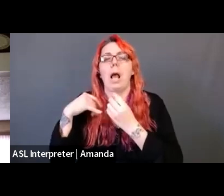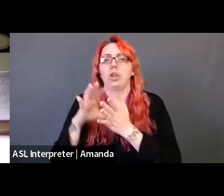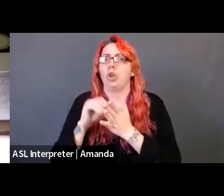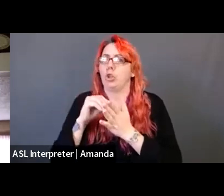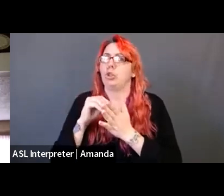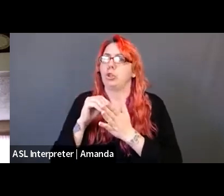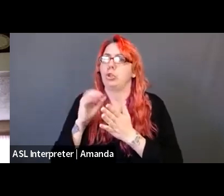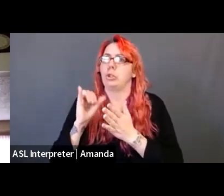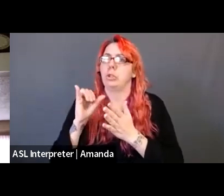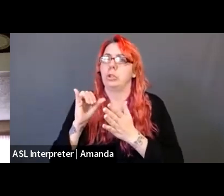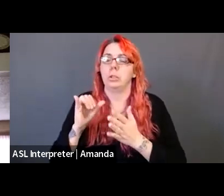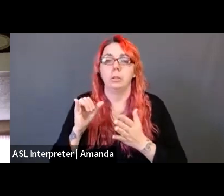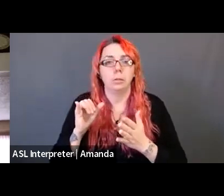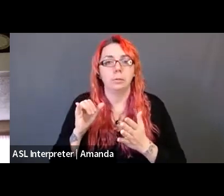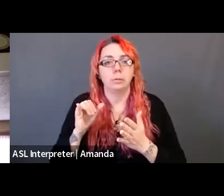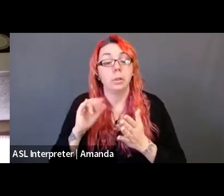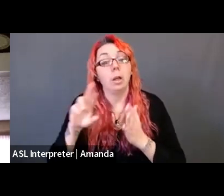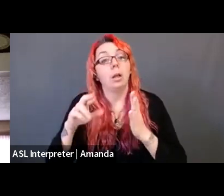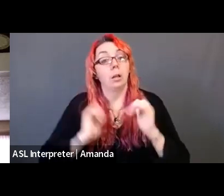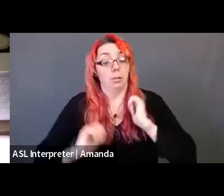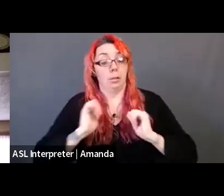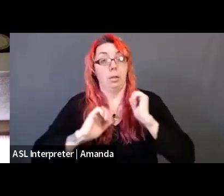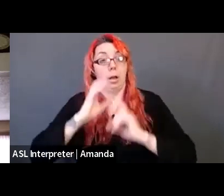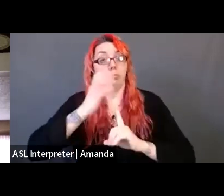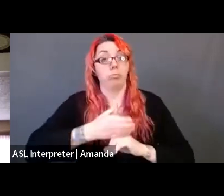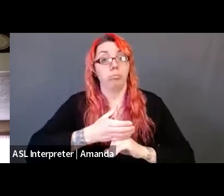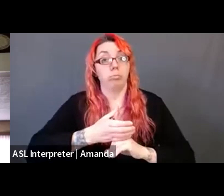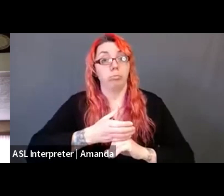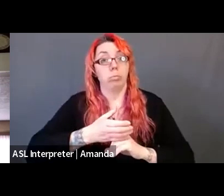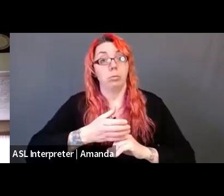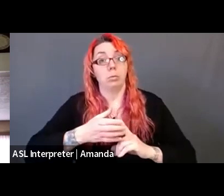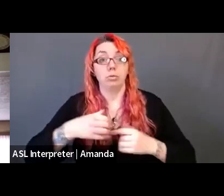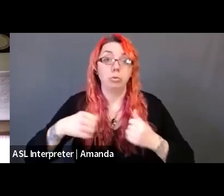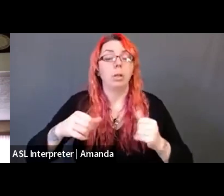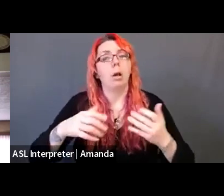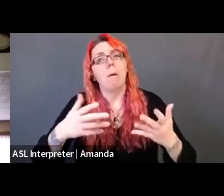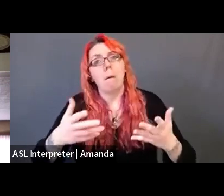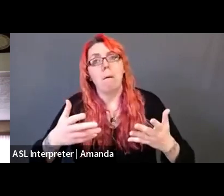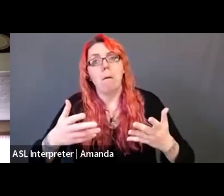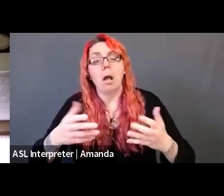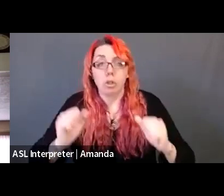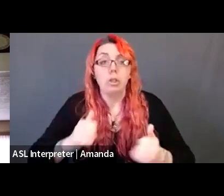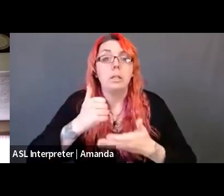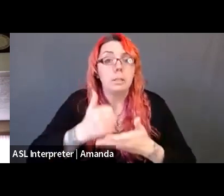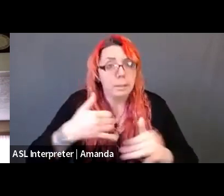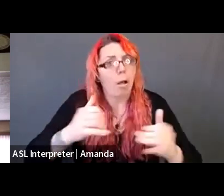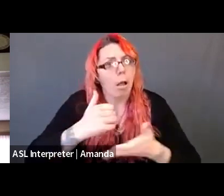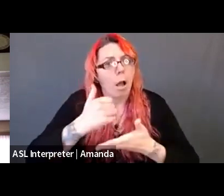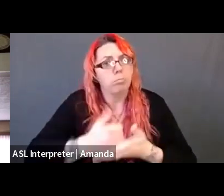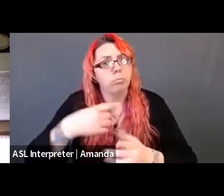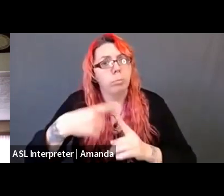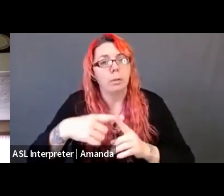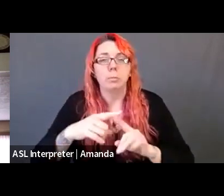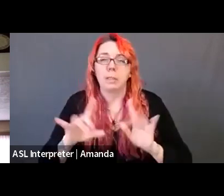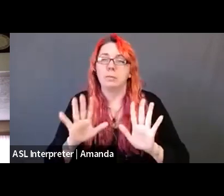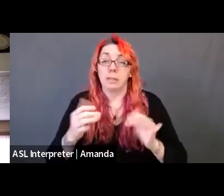not that this role plays wouldn't have been helpful, but maybe to have paused them or managed them and structured them a little bit differently. So it's again, in your own production,